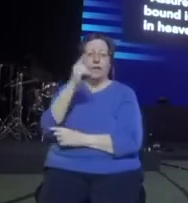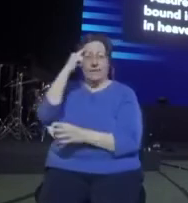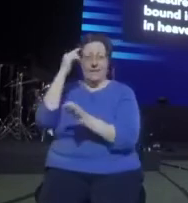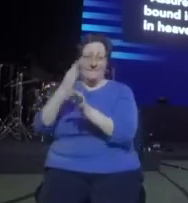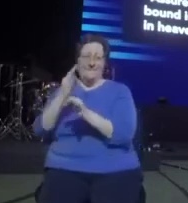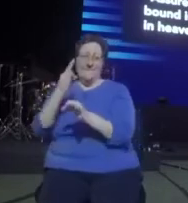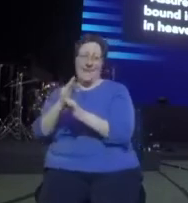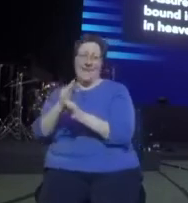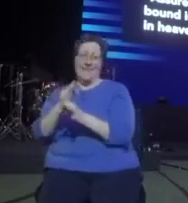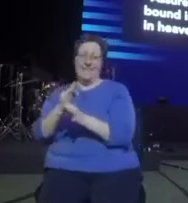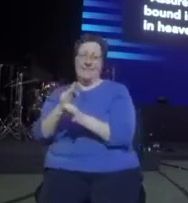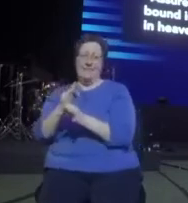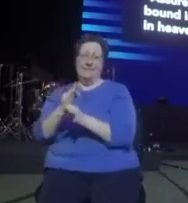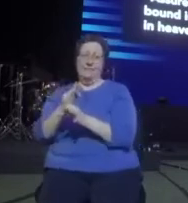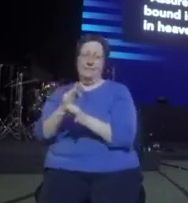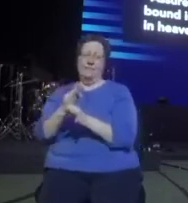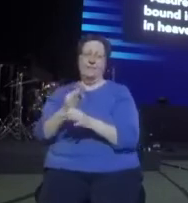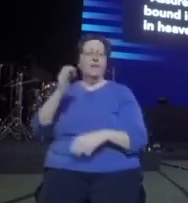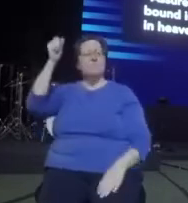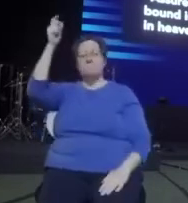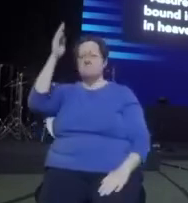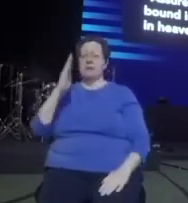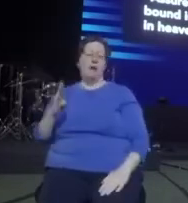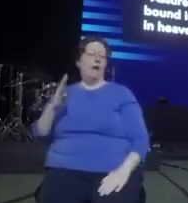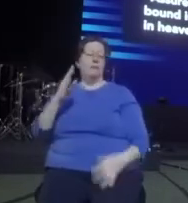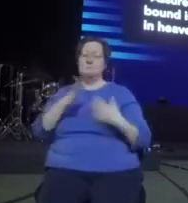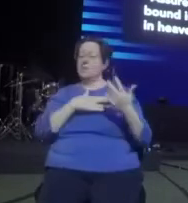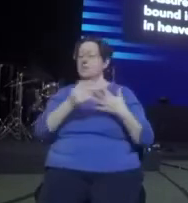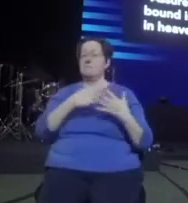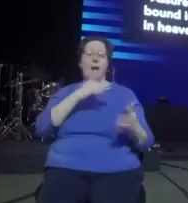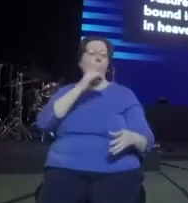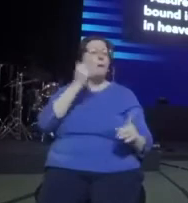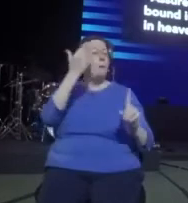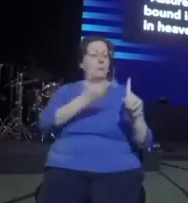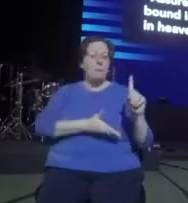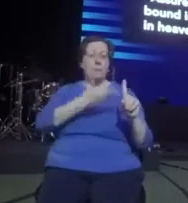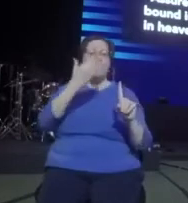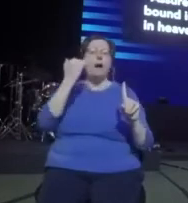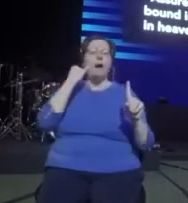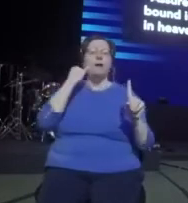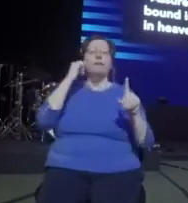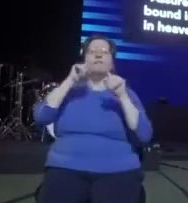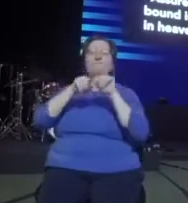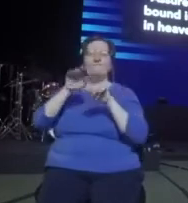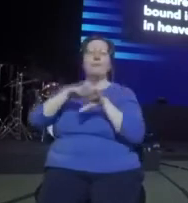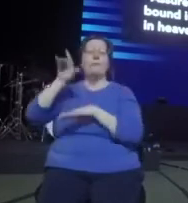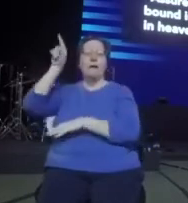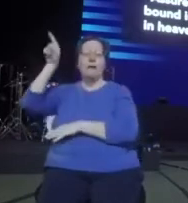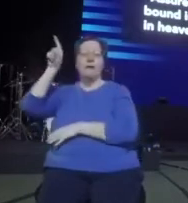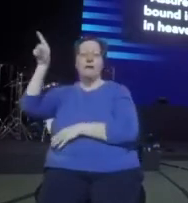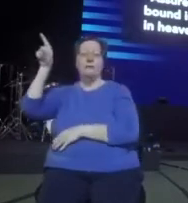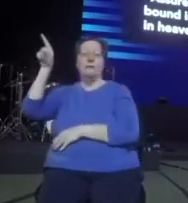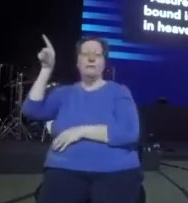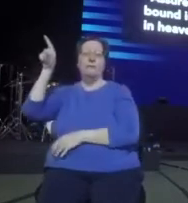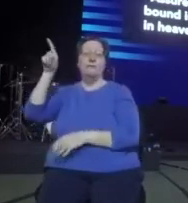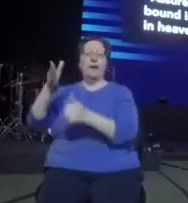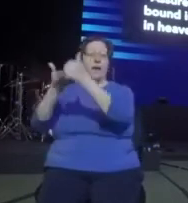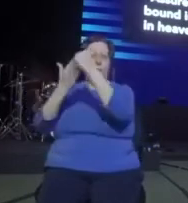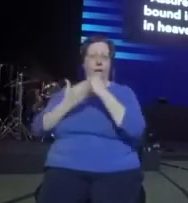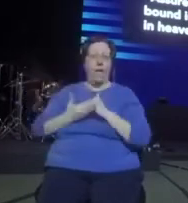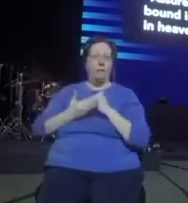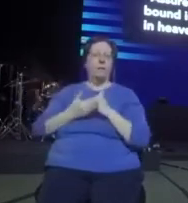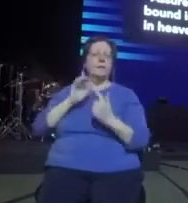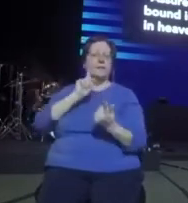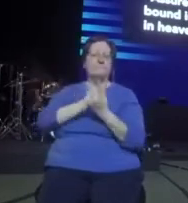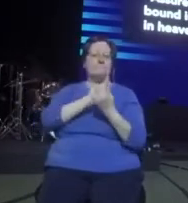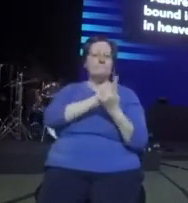the God that no longer is expecting a person over there to fulfill these things now lives in us to help us to fulfill